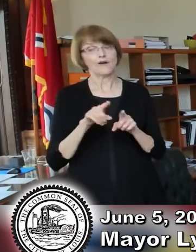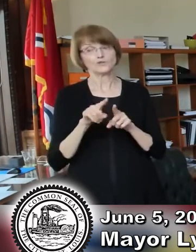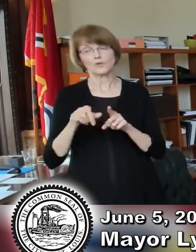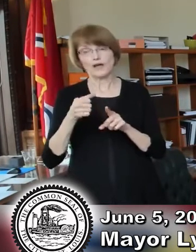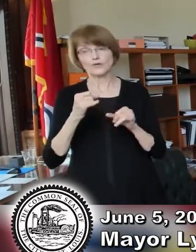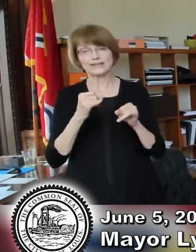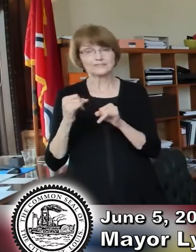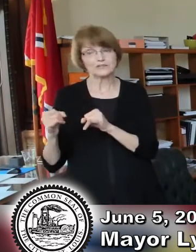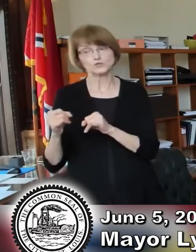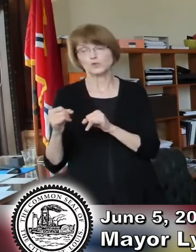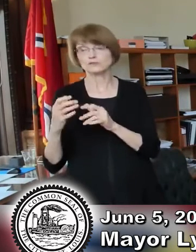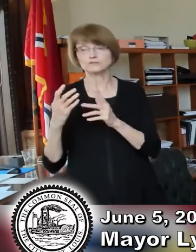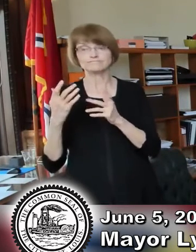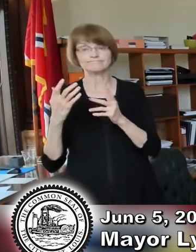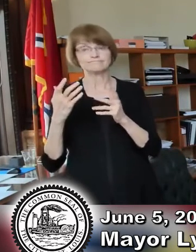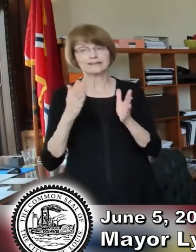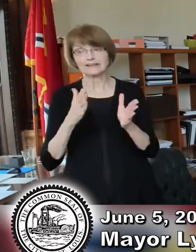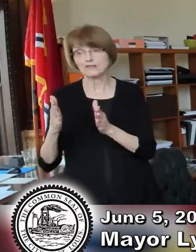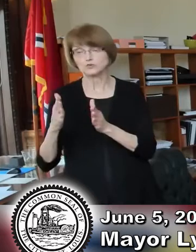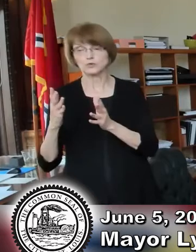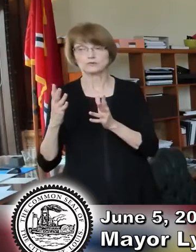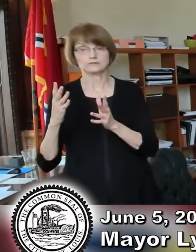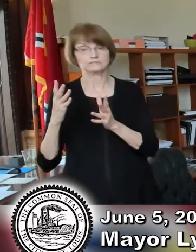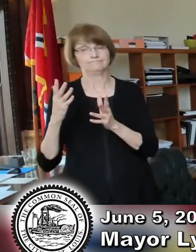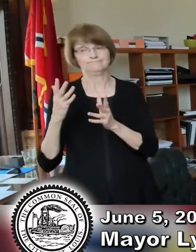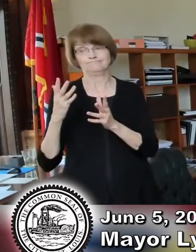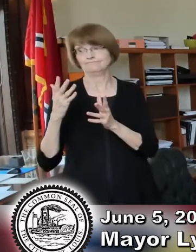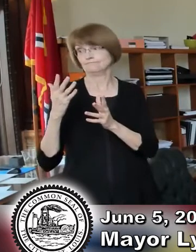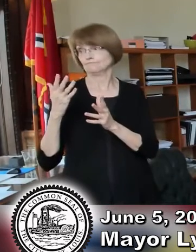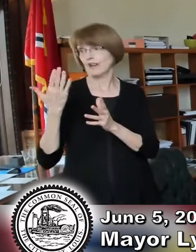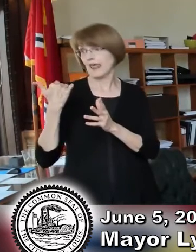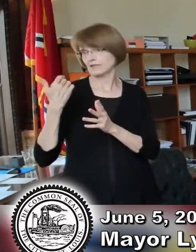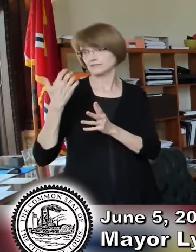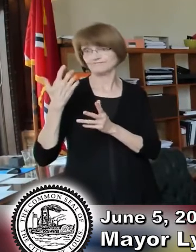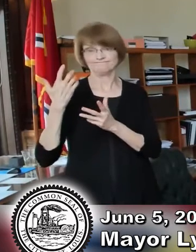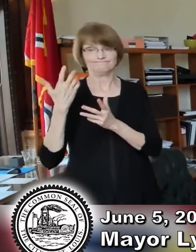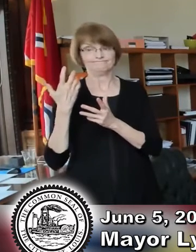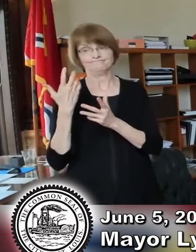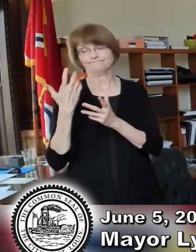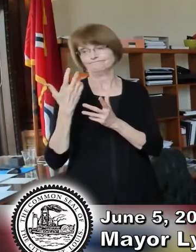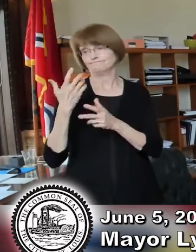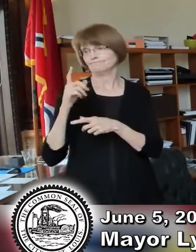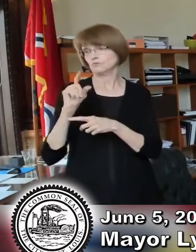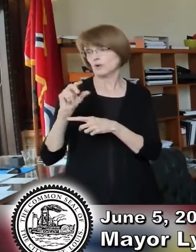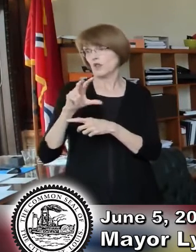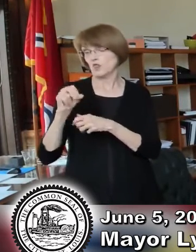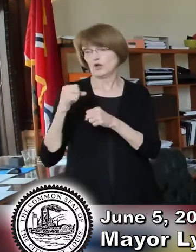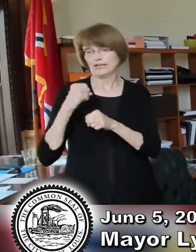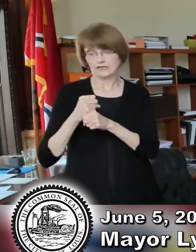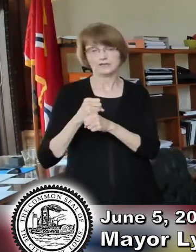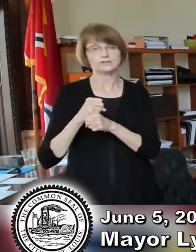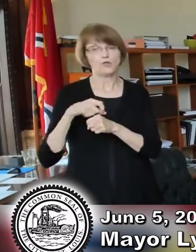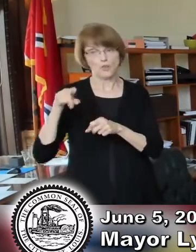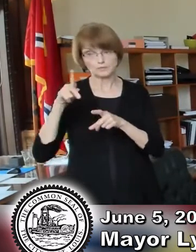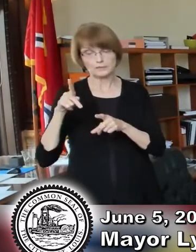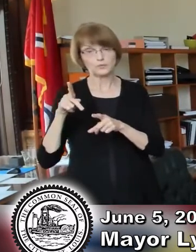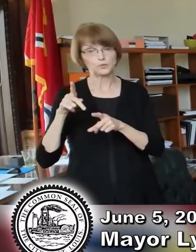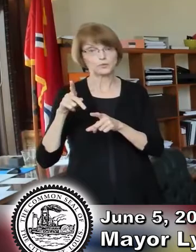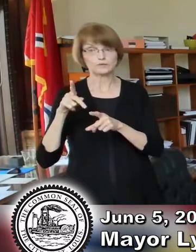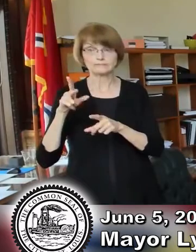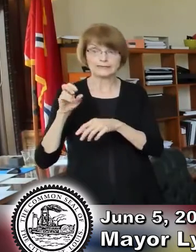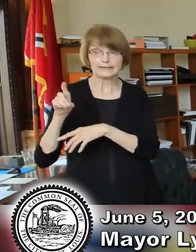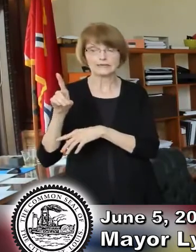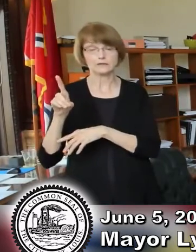been killed over the last decades. However, we are hopeful that these protests will remain nonviolent,